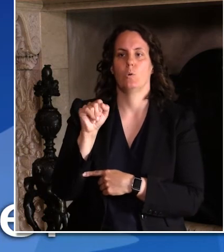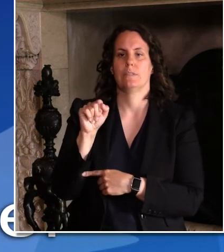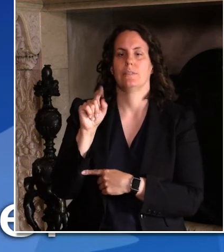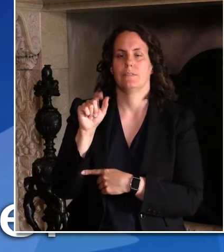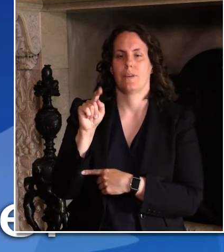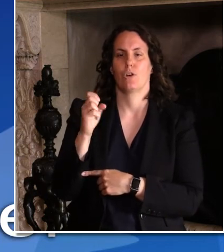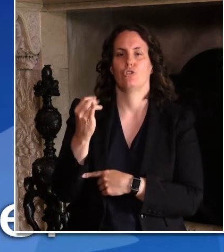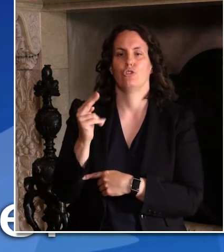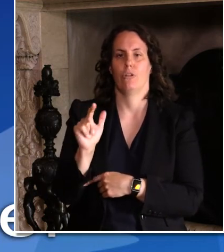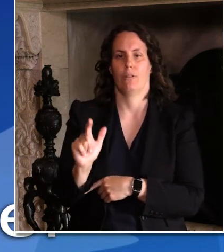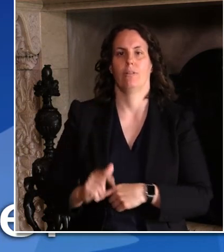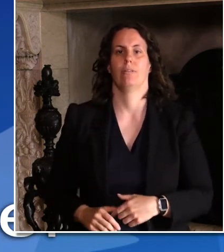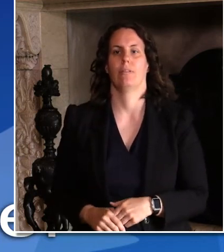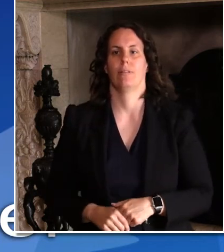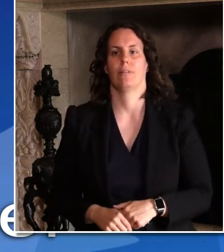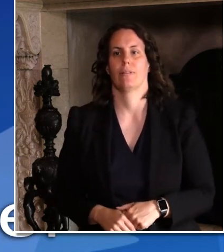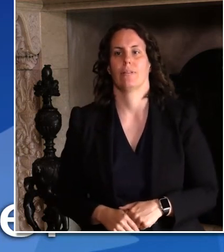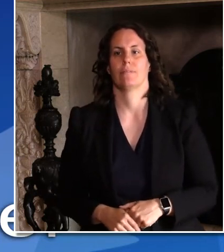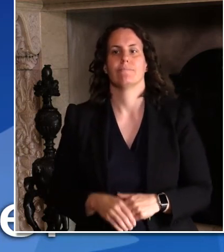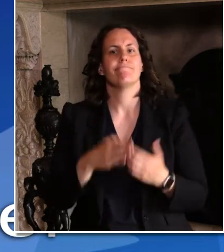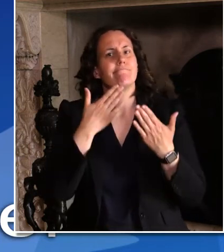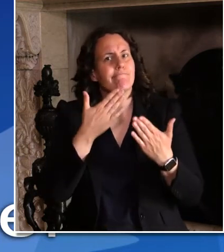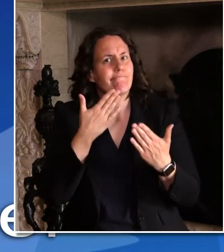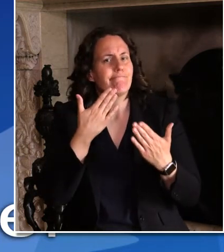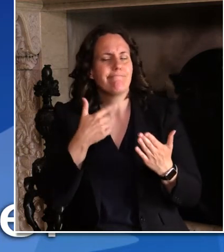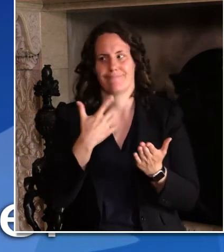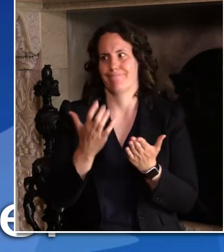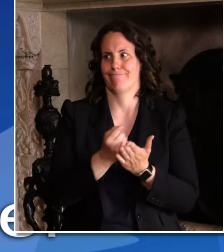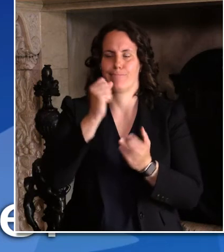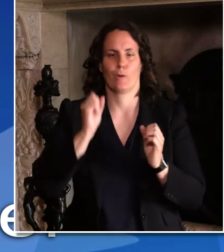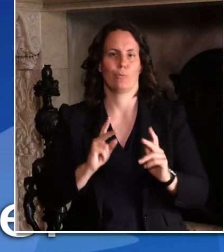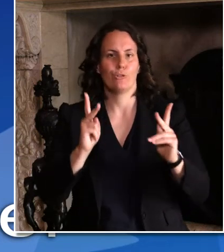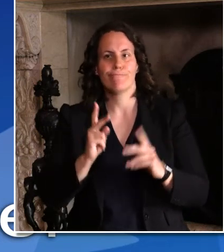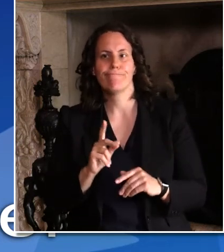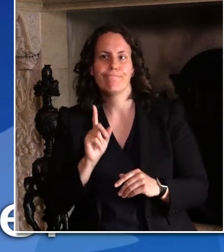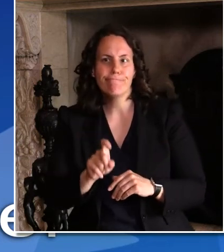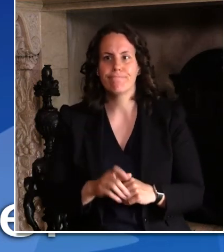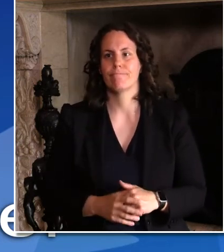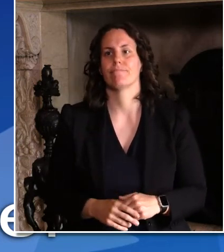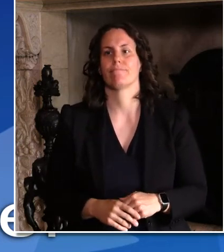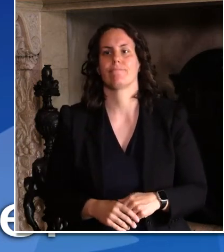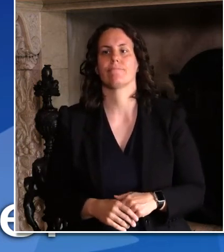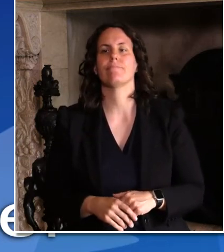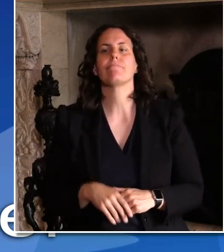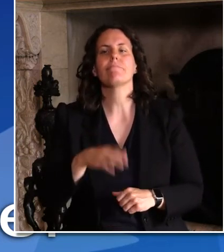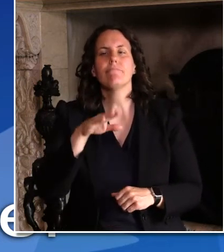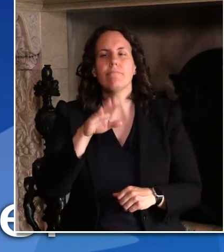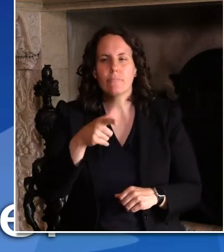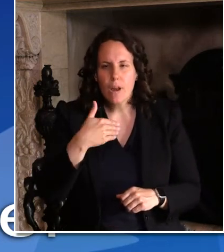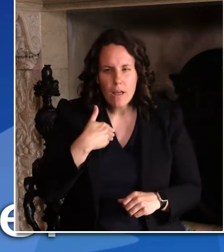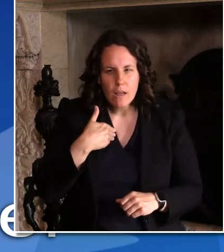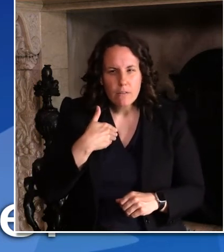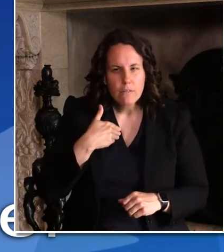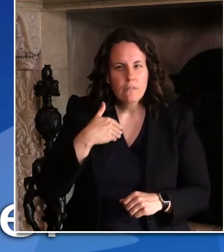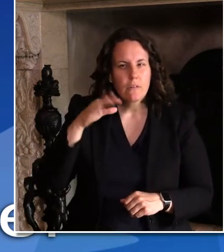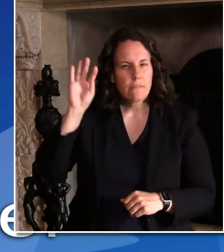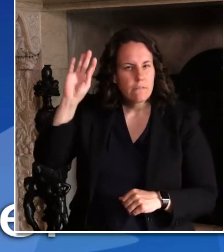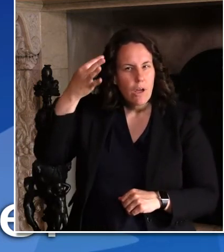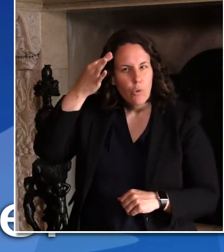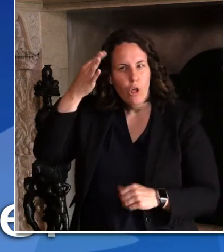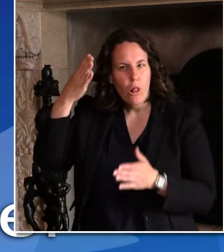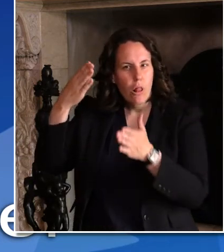Hi, thanks for taking my call. Governor Ebers, a federal lawsuit was filed yesterday against counties and cities with stay-at-home orders in place. It looks